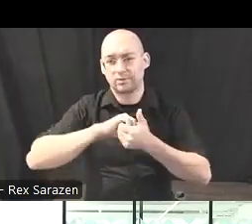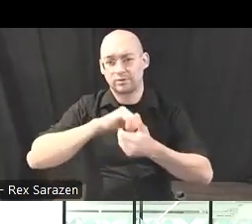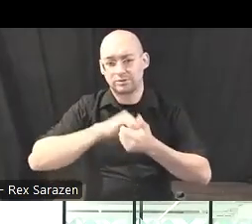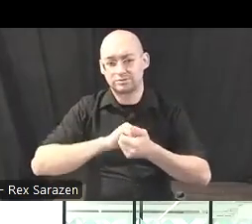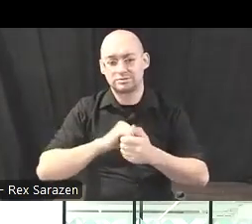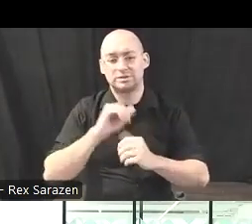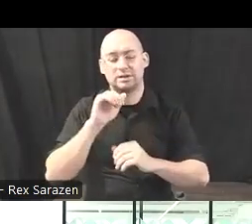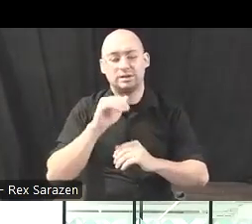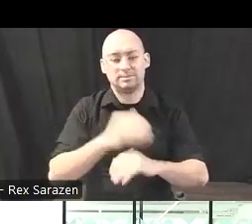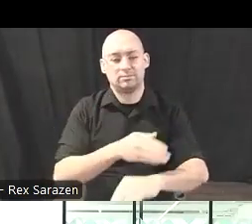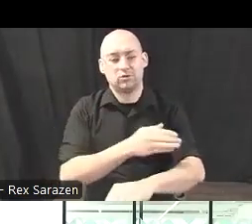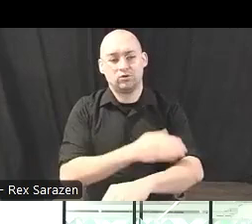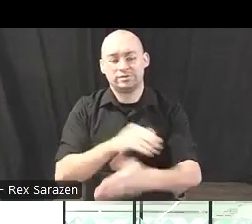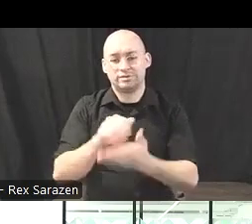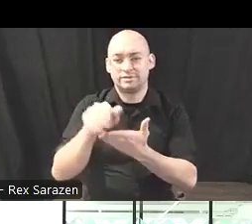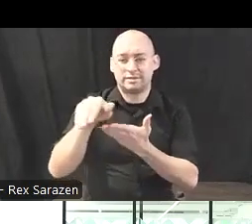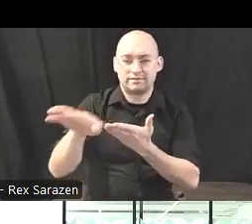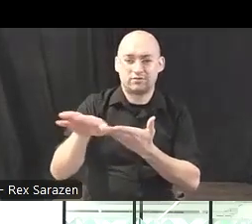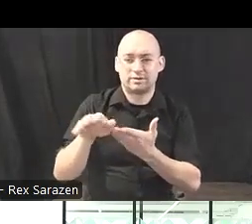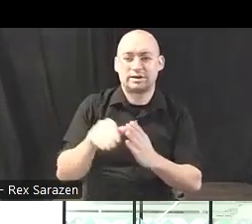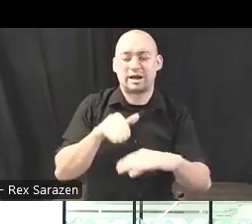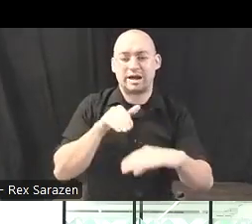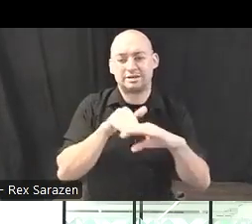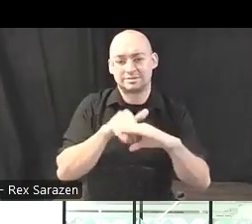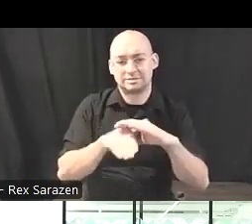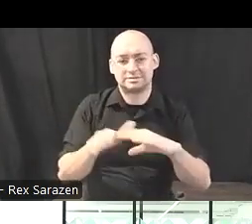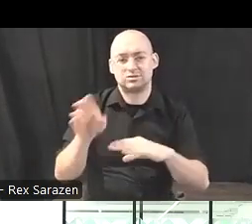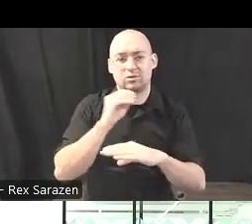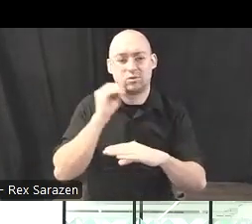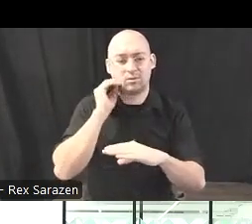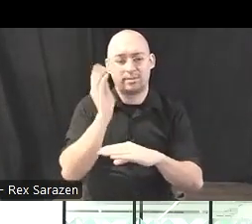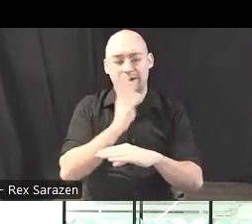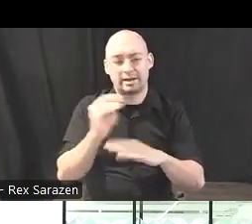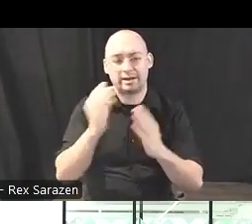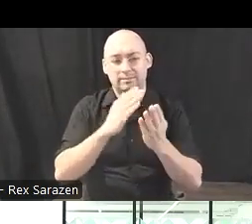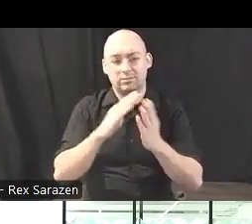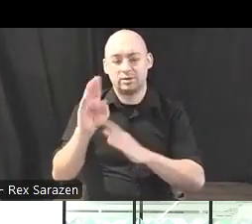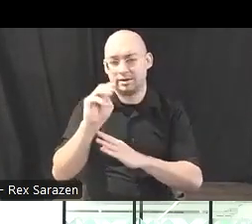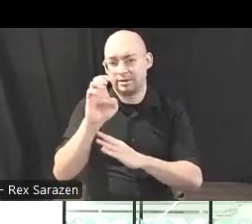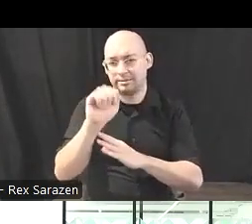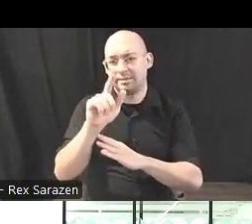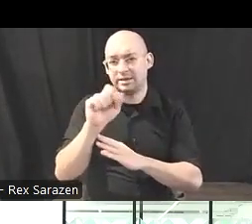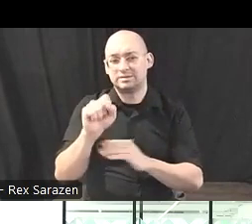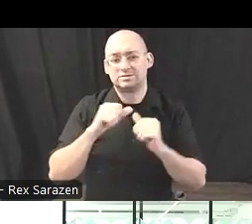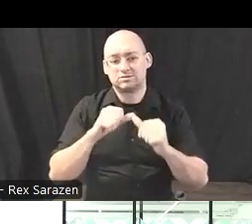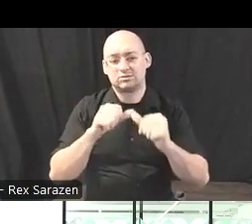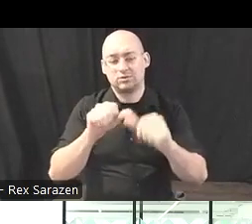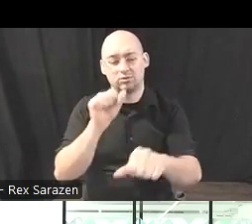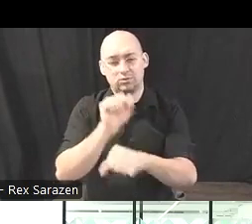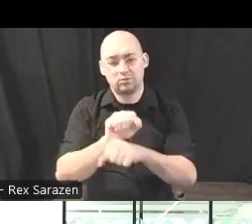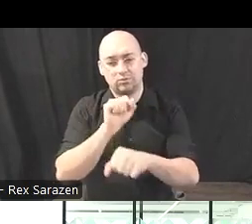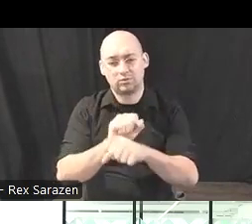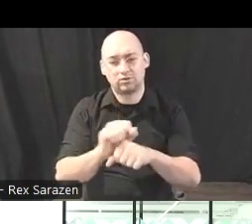the delivery and access to home and community meals, and ongoing work in